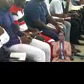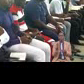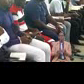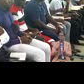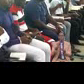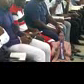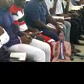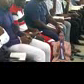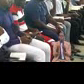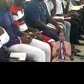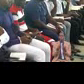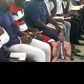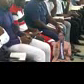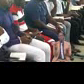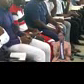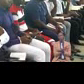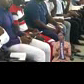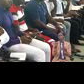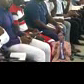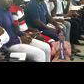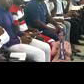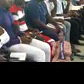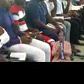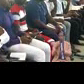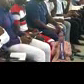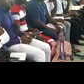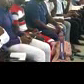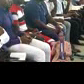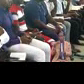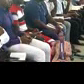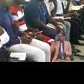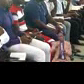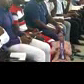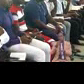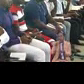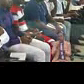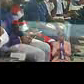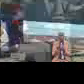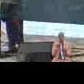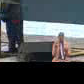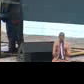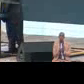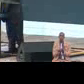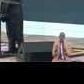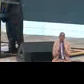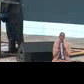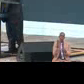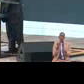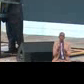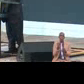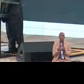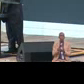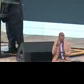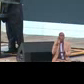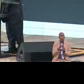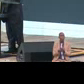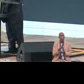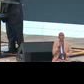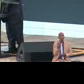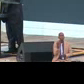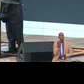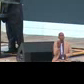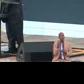On your wife, every work of the devil destroyed. That wife is